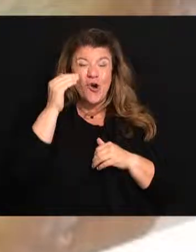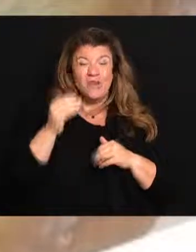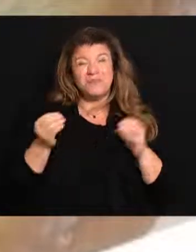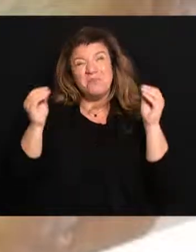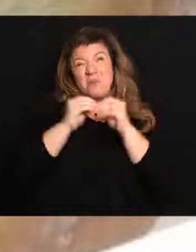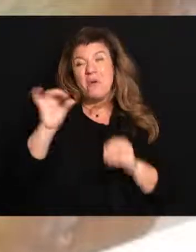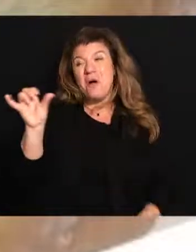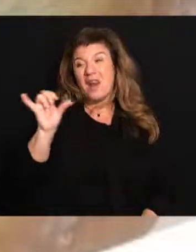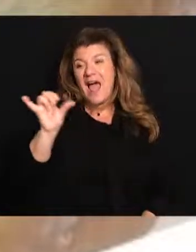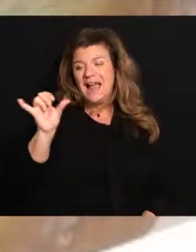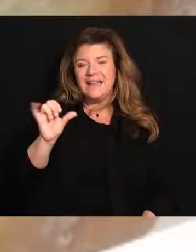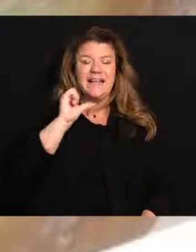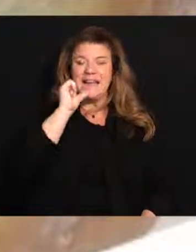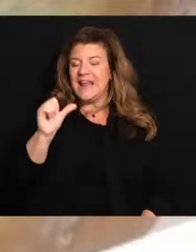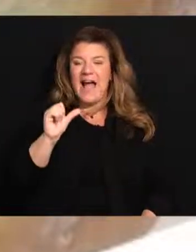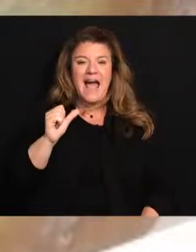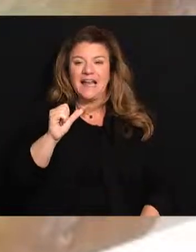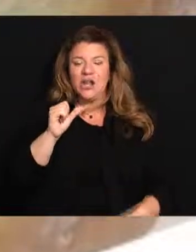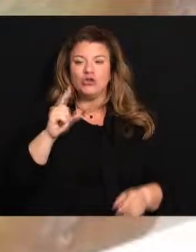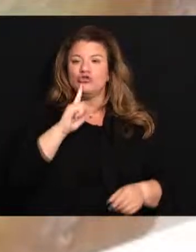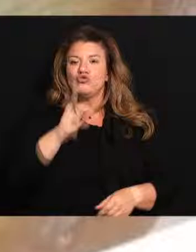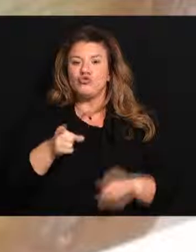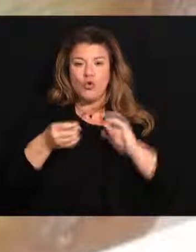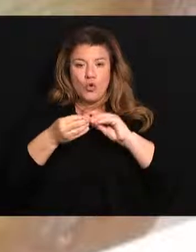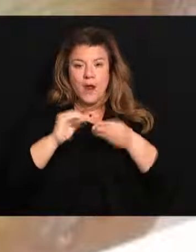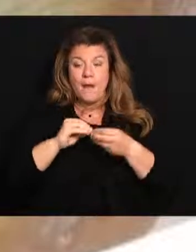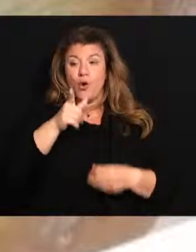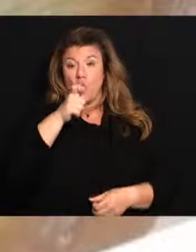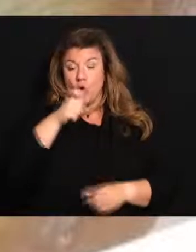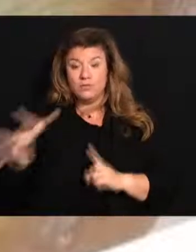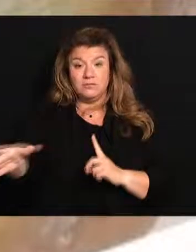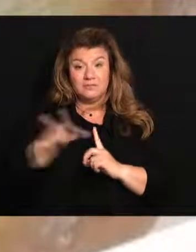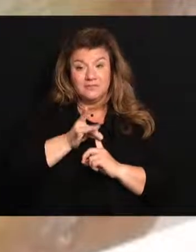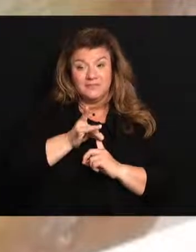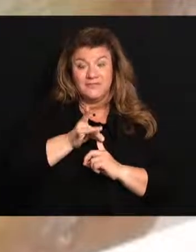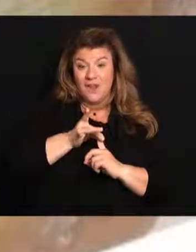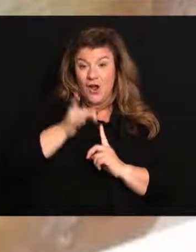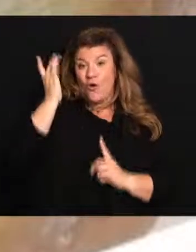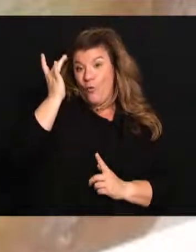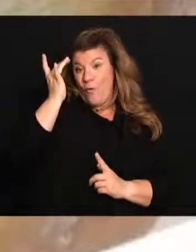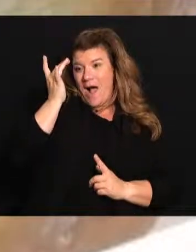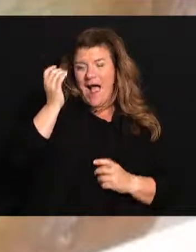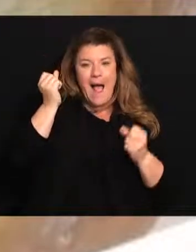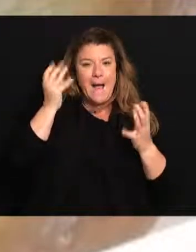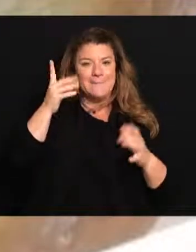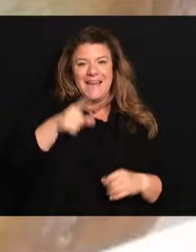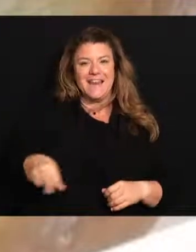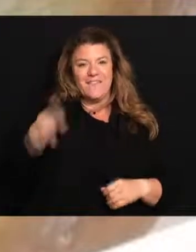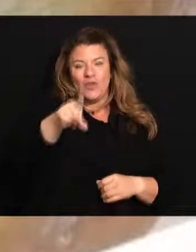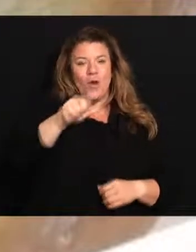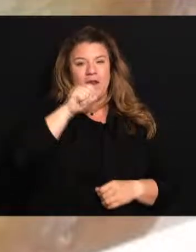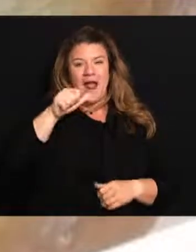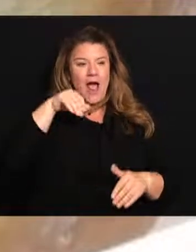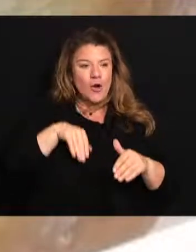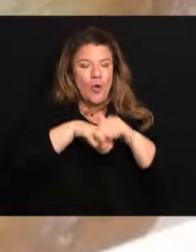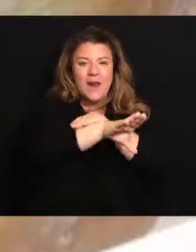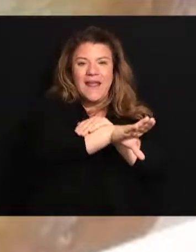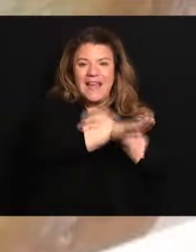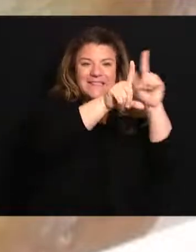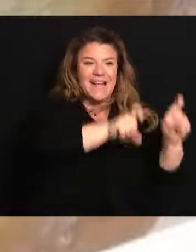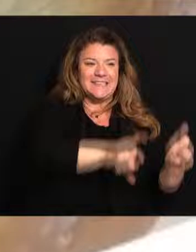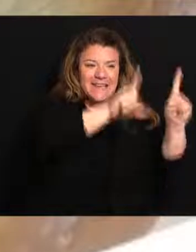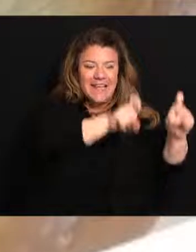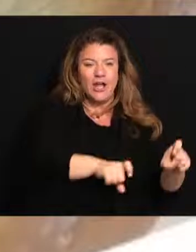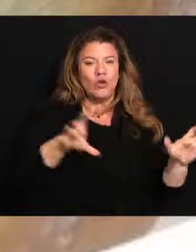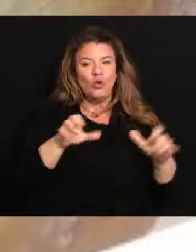an underrepresentation of the true number of people infected because many people aren't getting tested or are testing at home. So